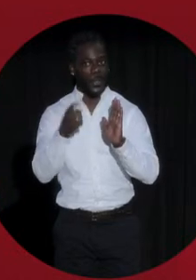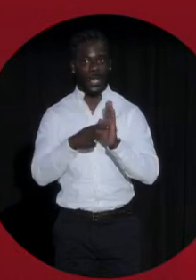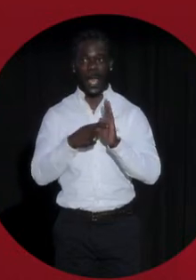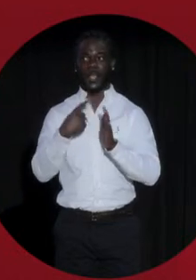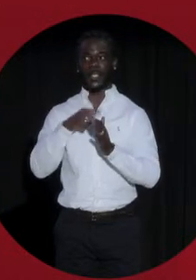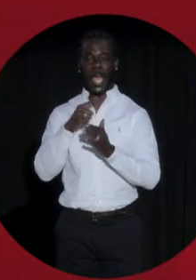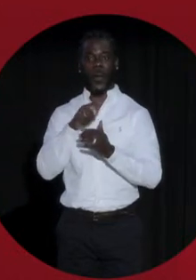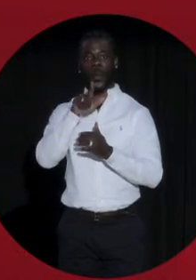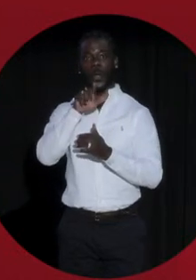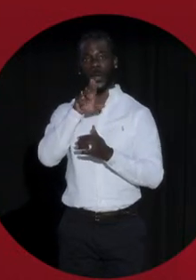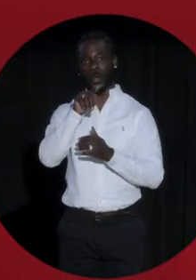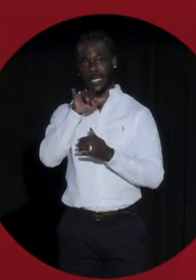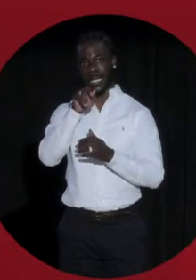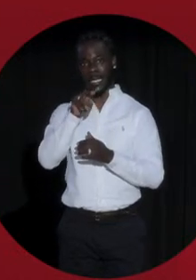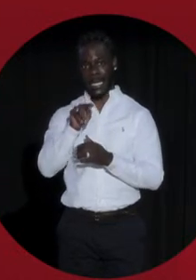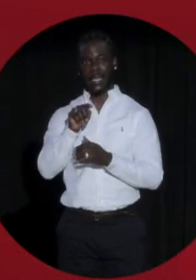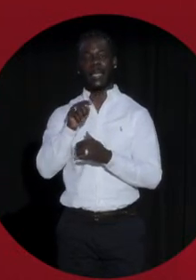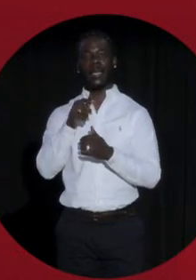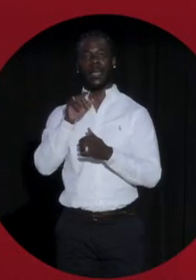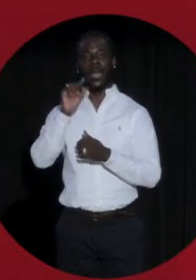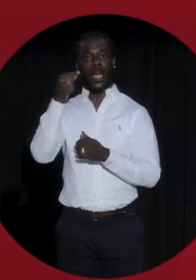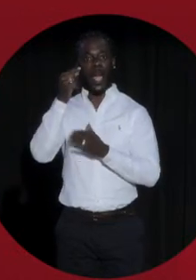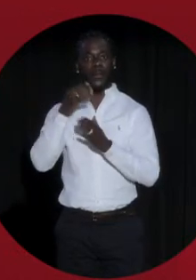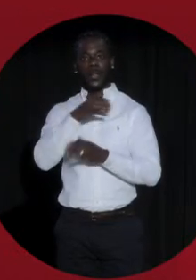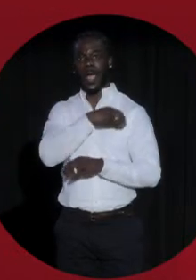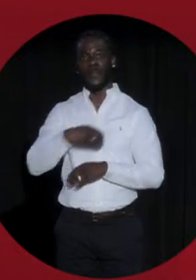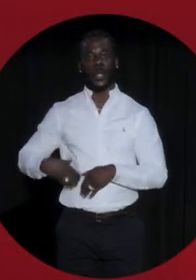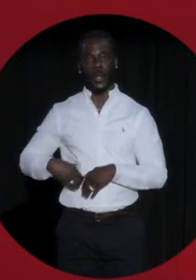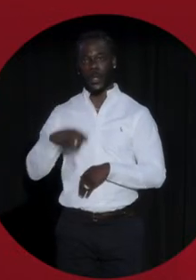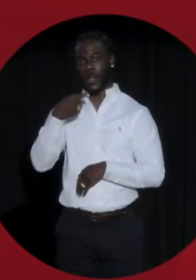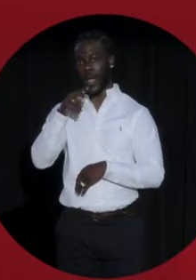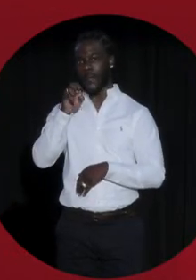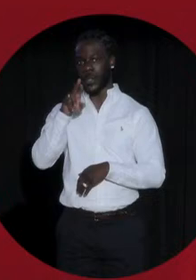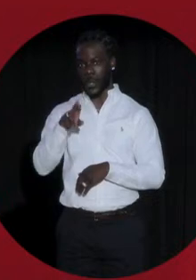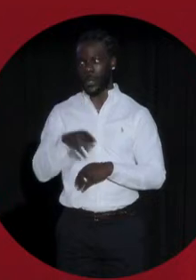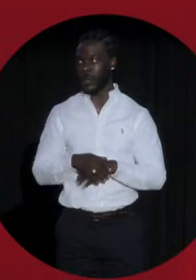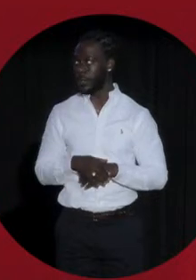Lieutenant Governor, Boyd Rutherford. Thank you for being with us.